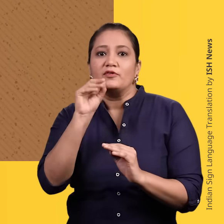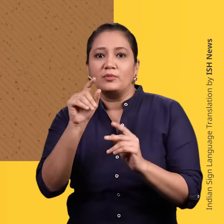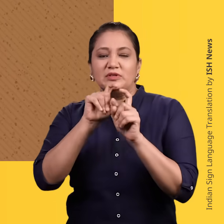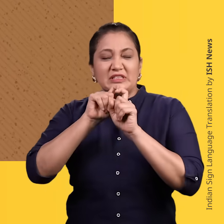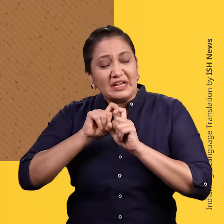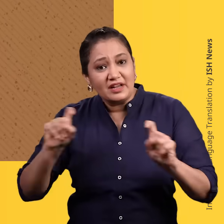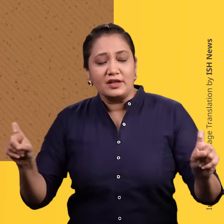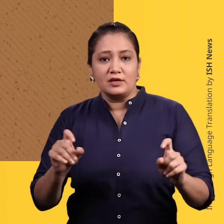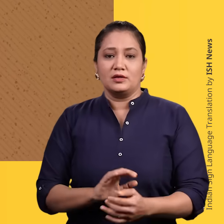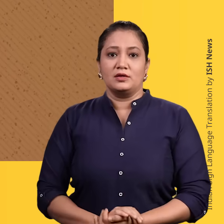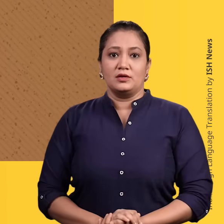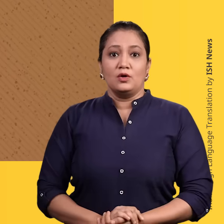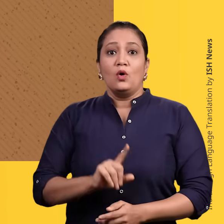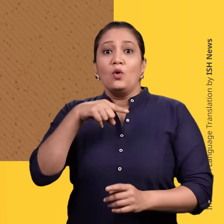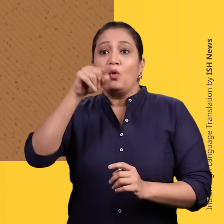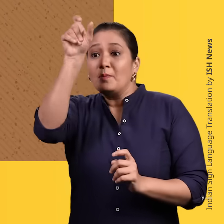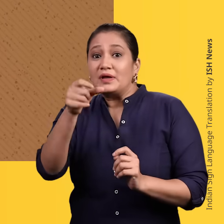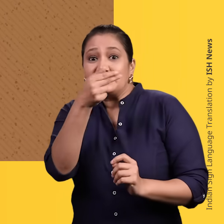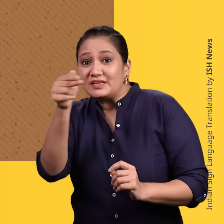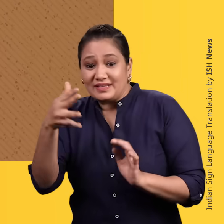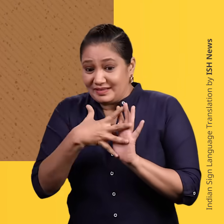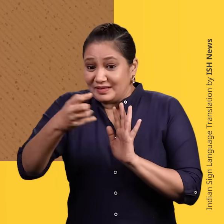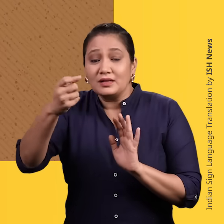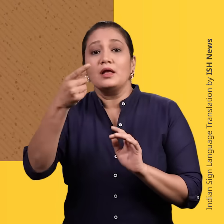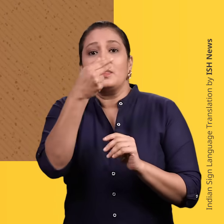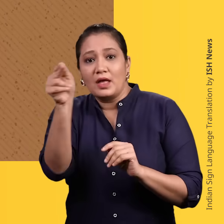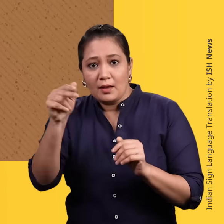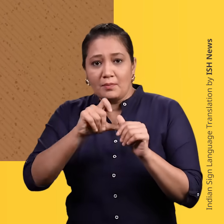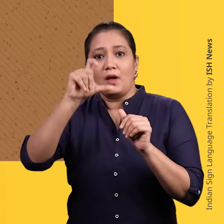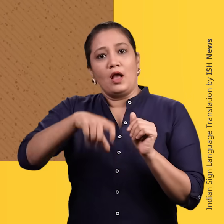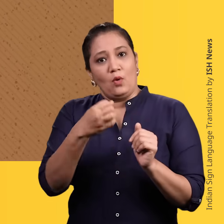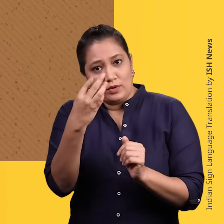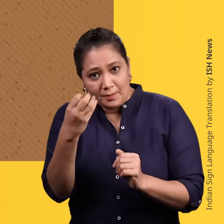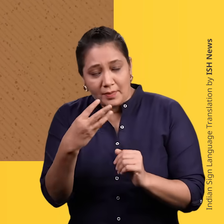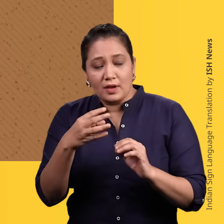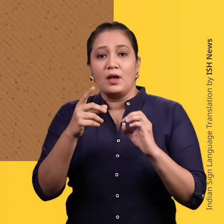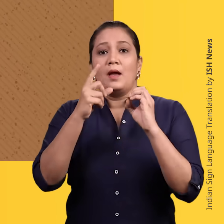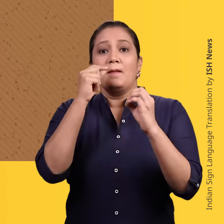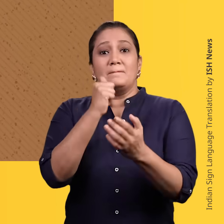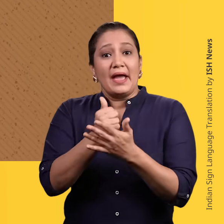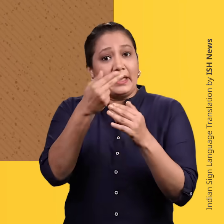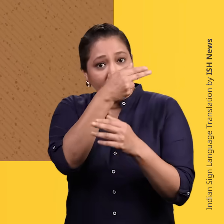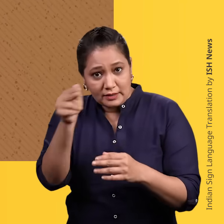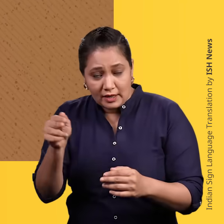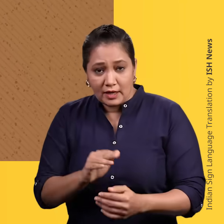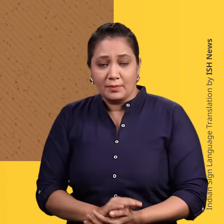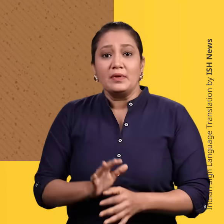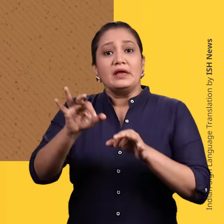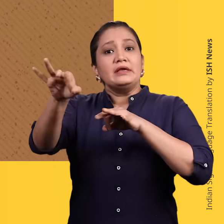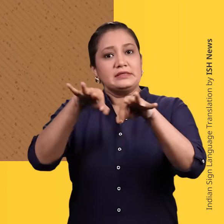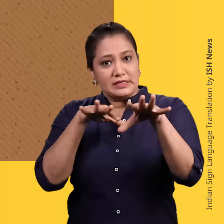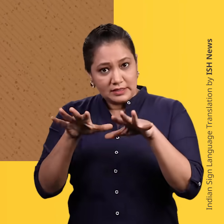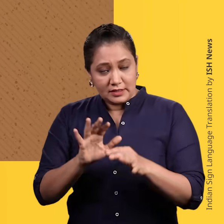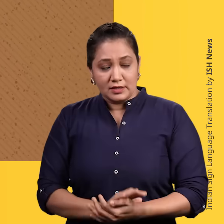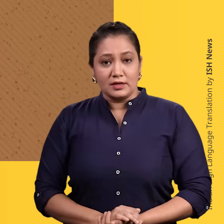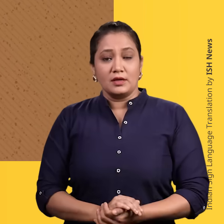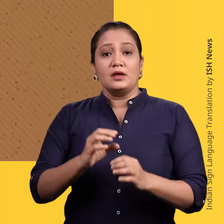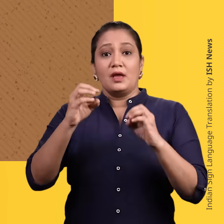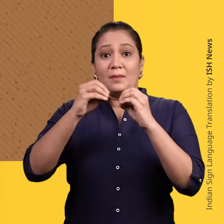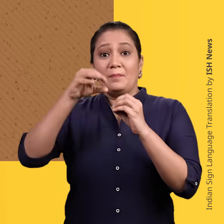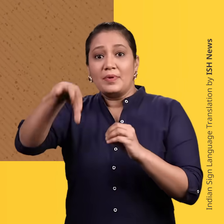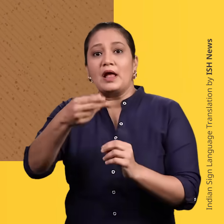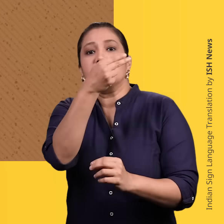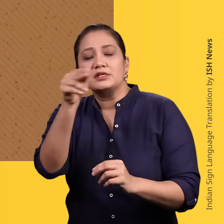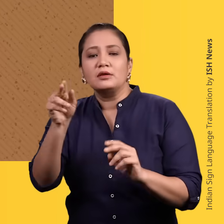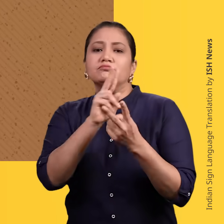complete details such as receiver's name, account number, bank name, city,